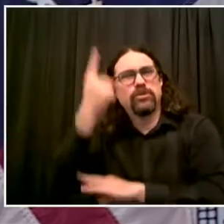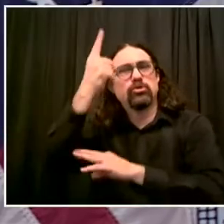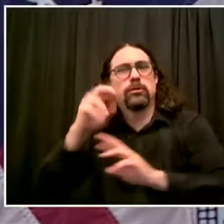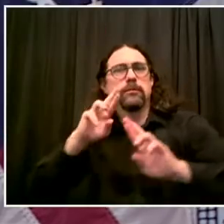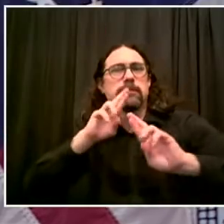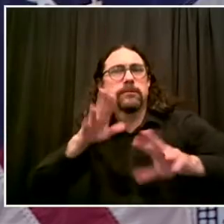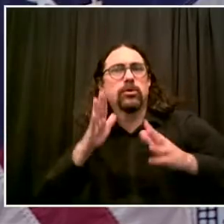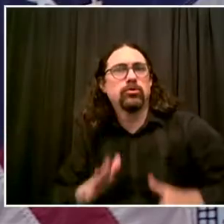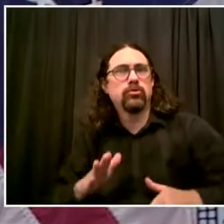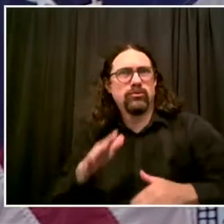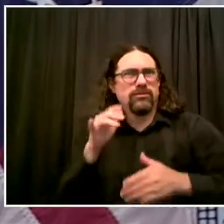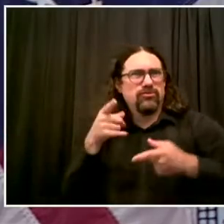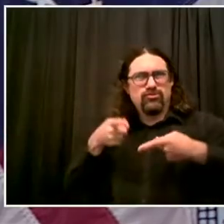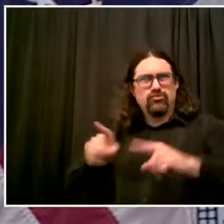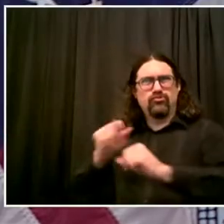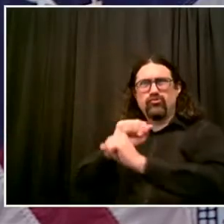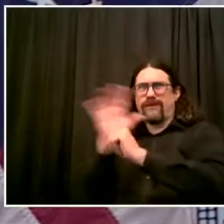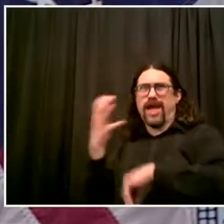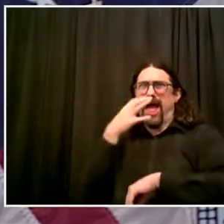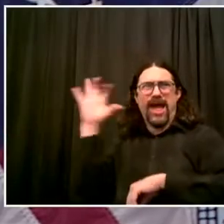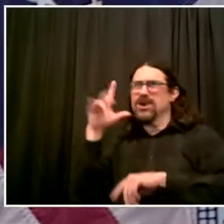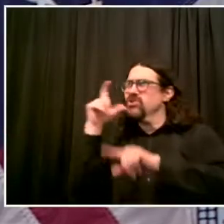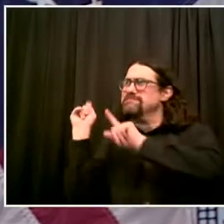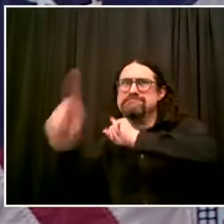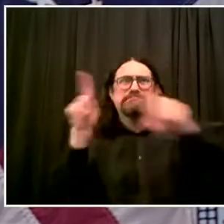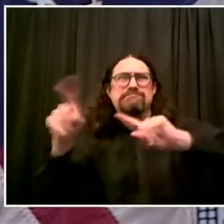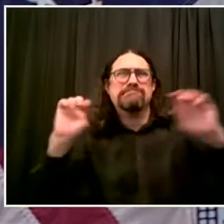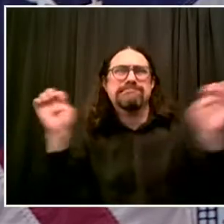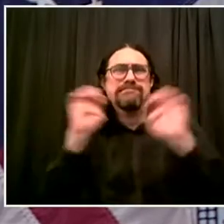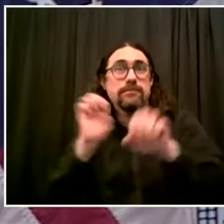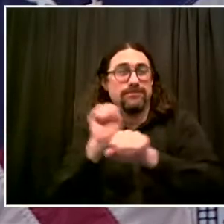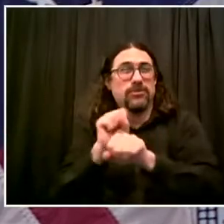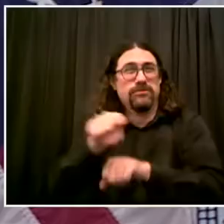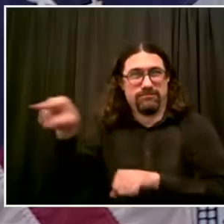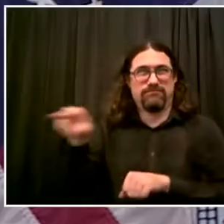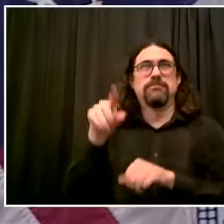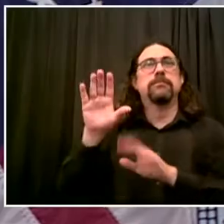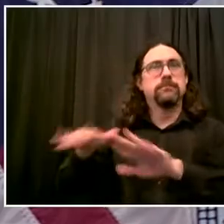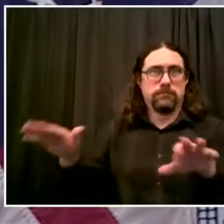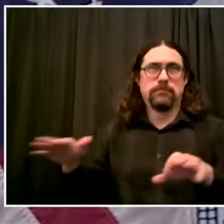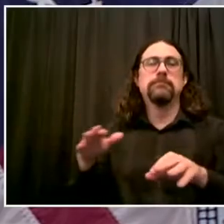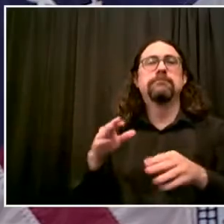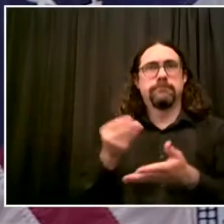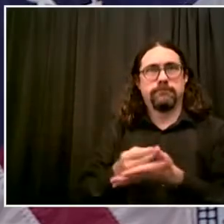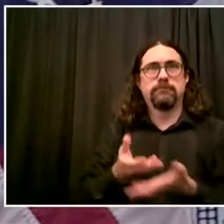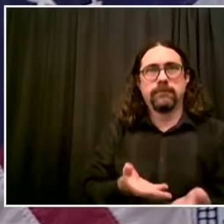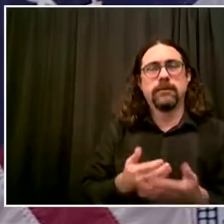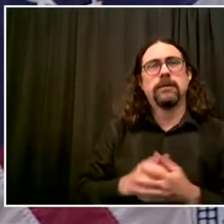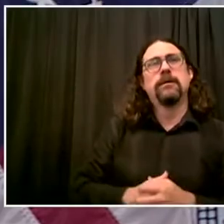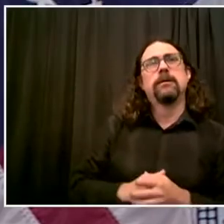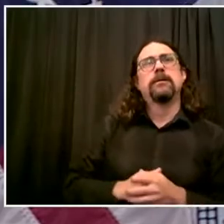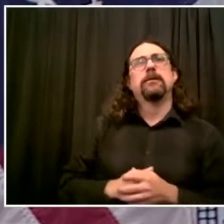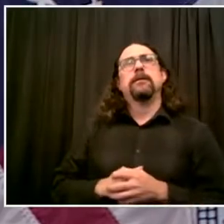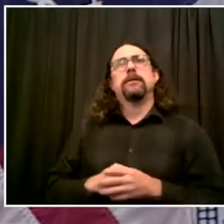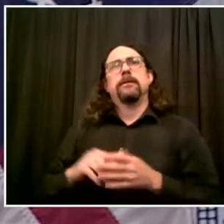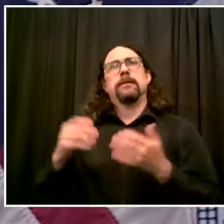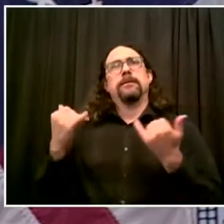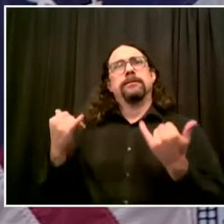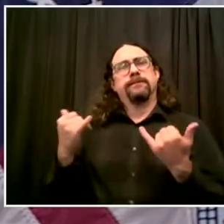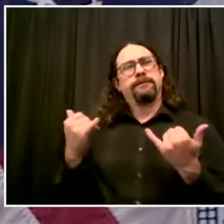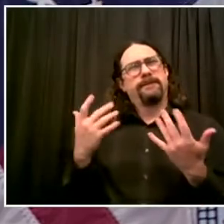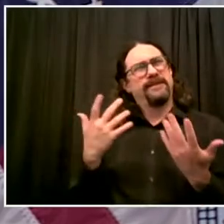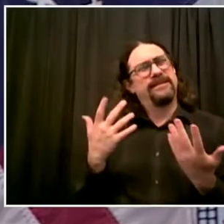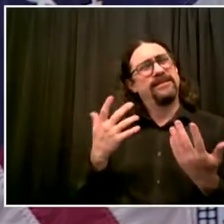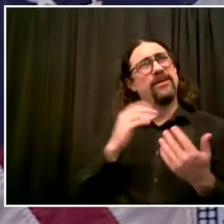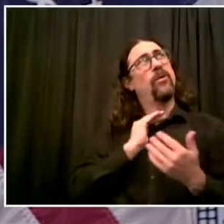figure out how we can do that in a healthy manner. But we've got to crack the code. We've got to figure it out going forward because it's also going to be necessary for a lot of people to get back to